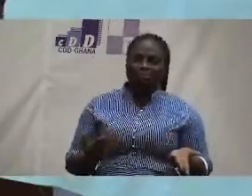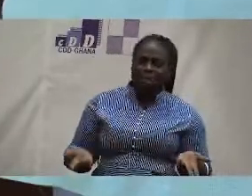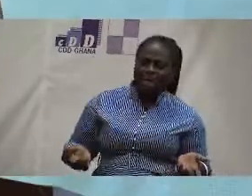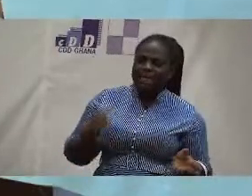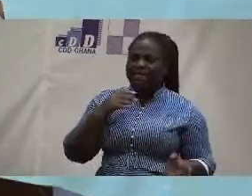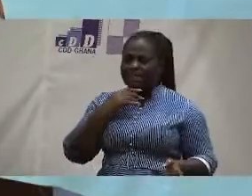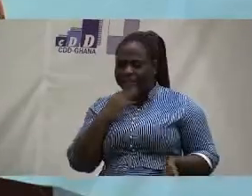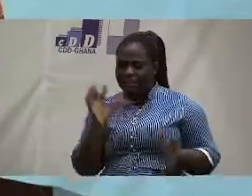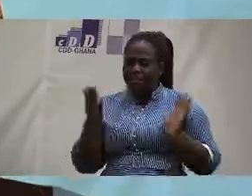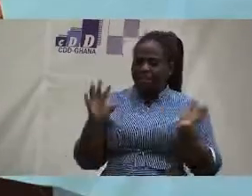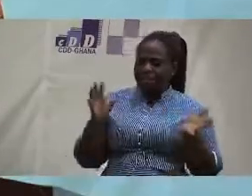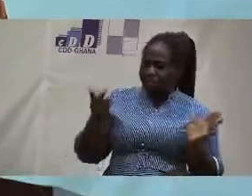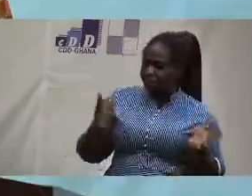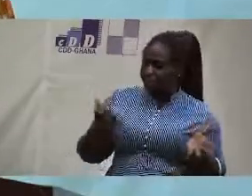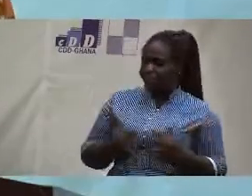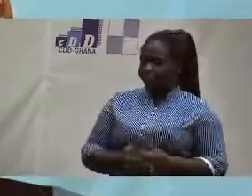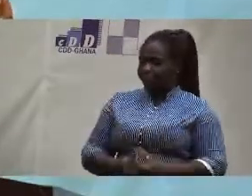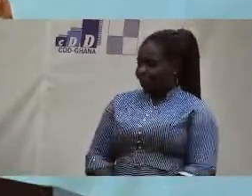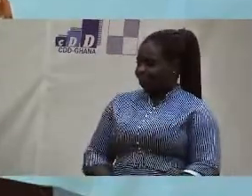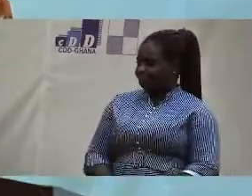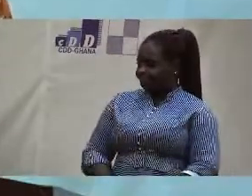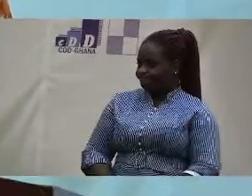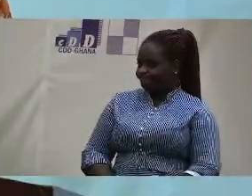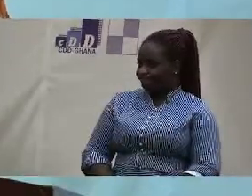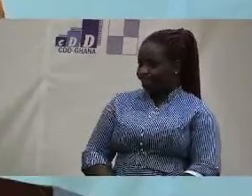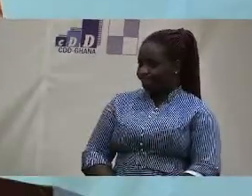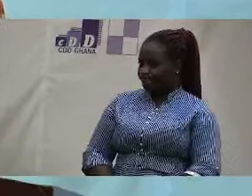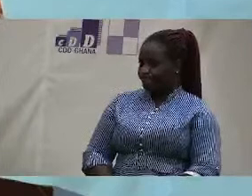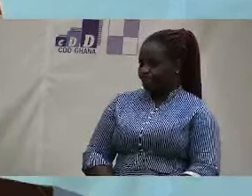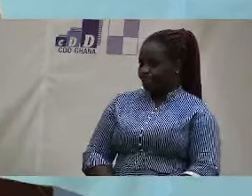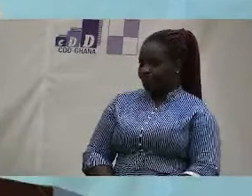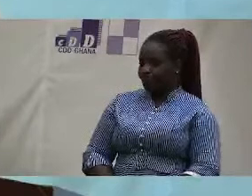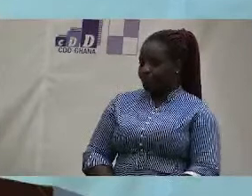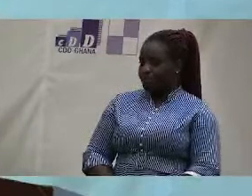epileptic or otherwise like that.